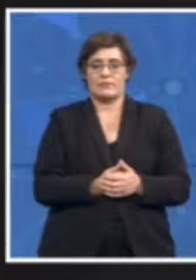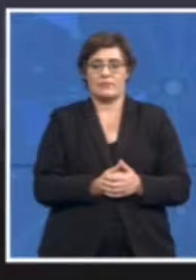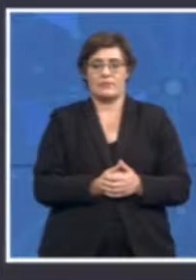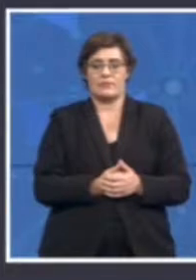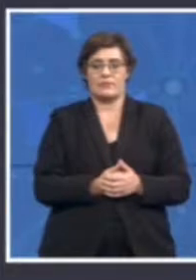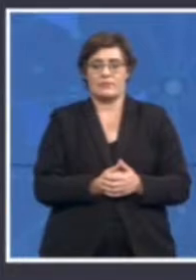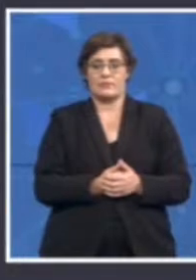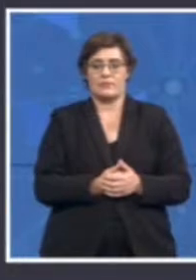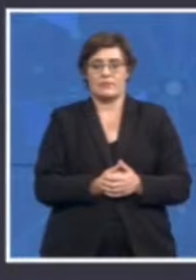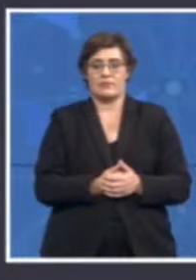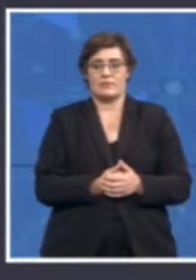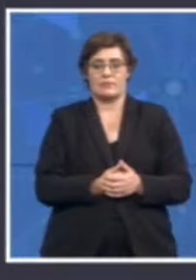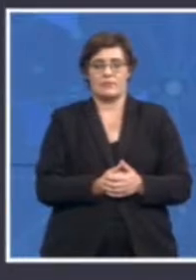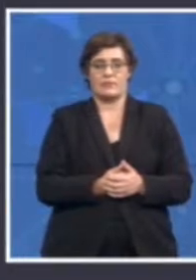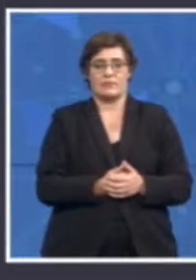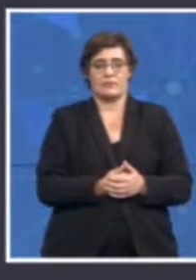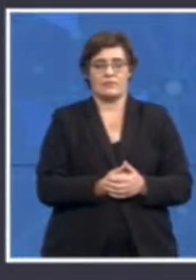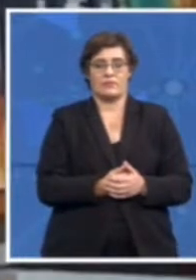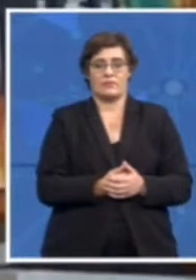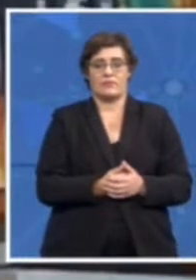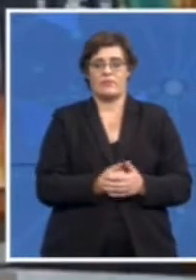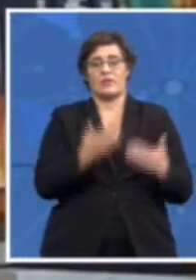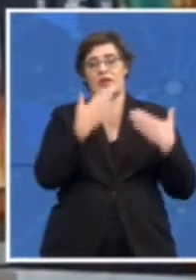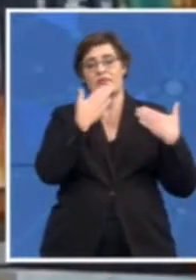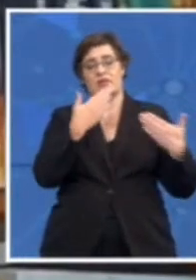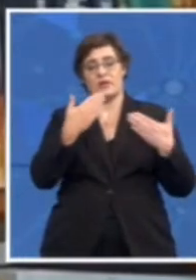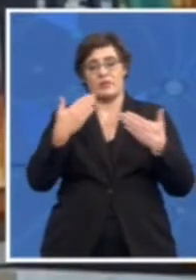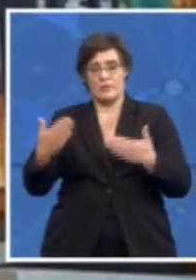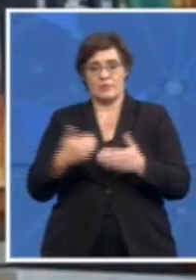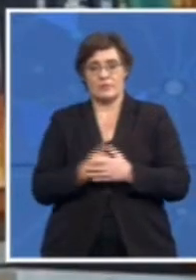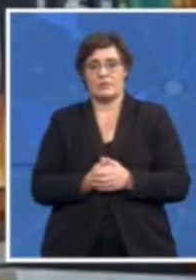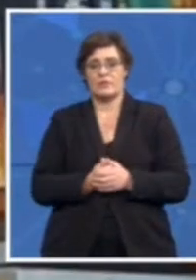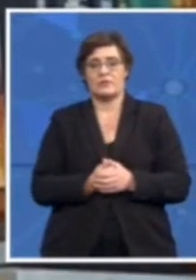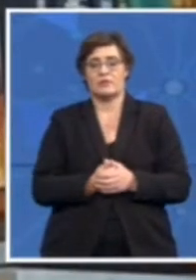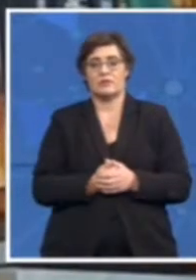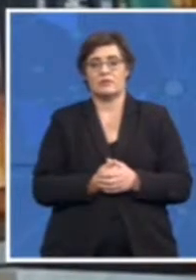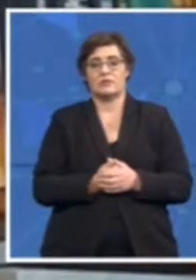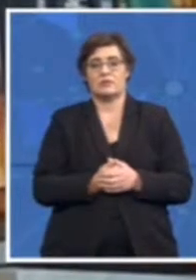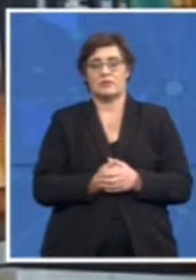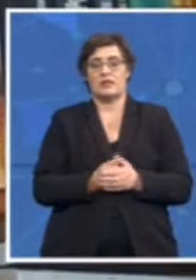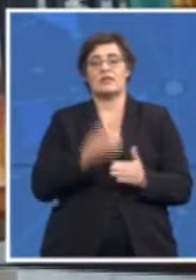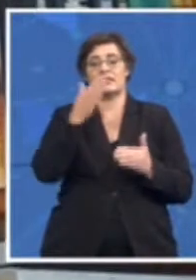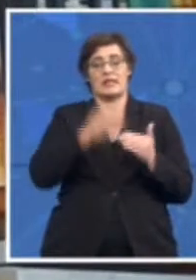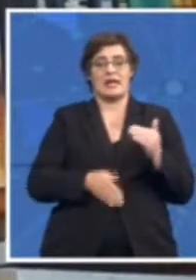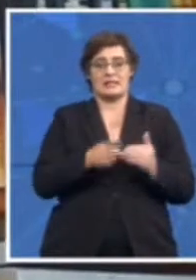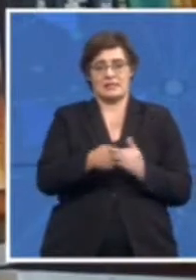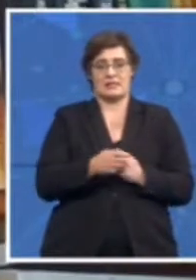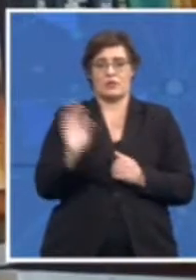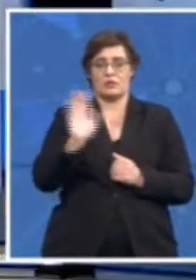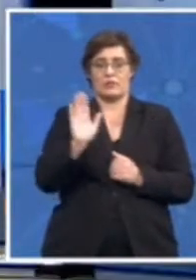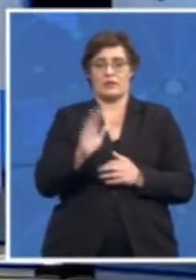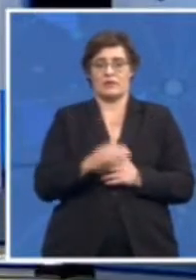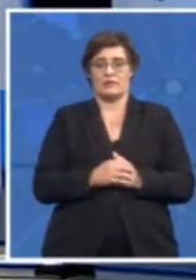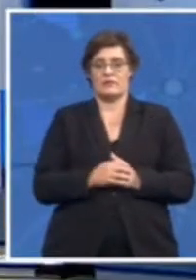Thank you, colleagues. This is the end. Goodbye. All right.